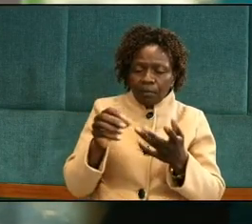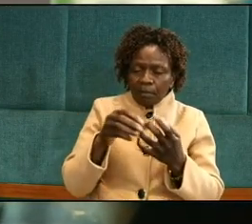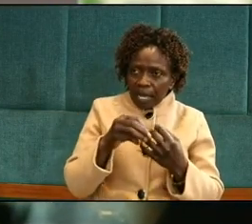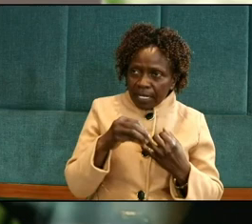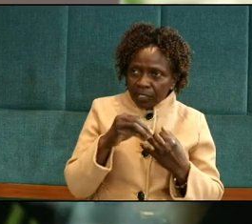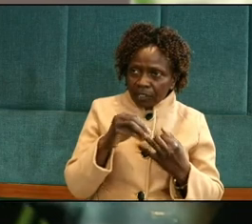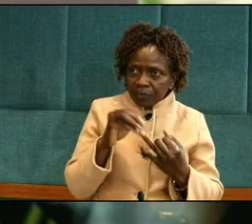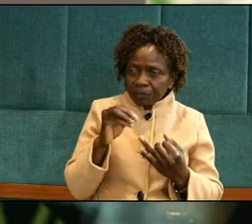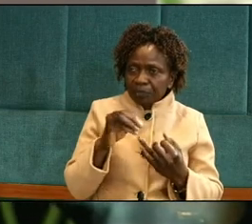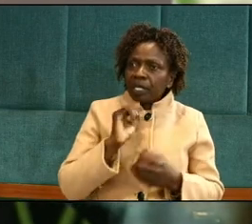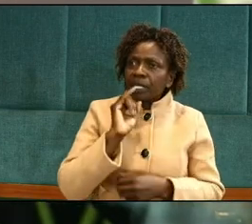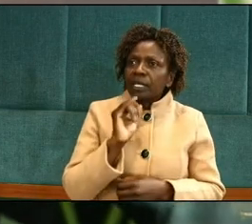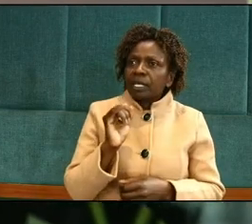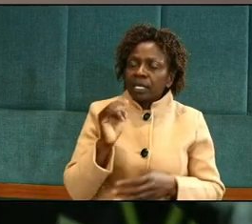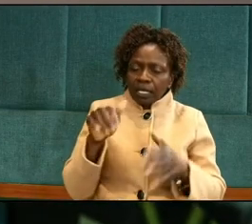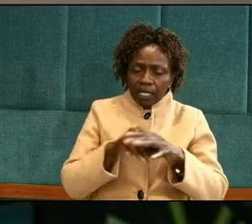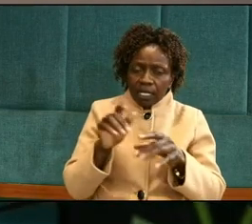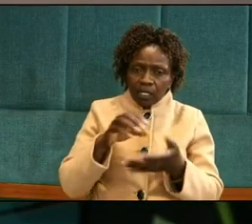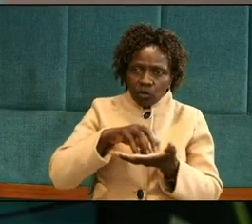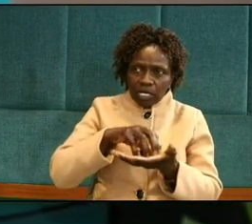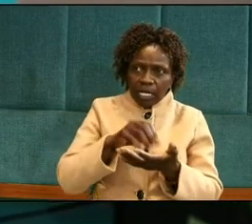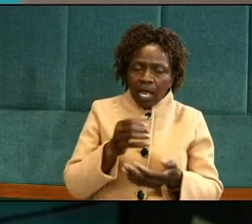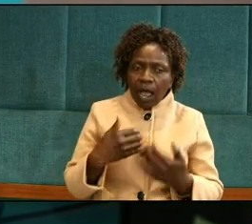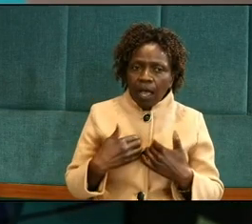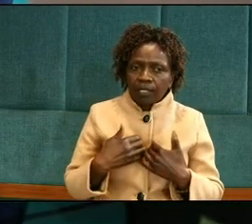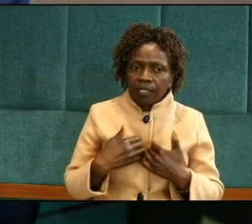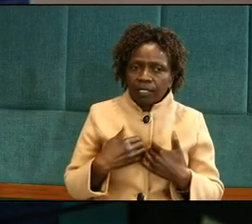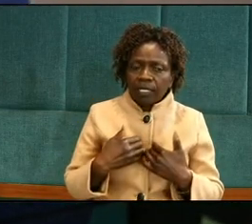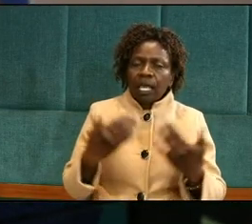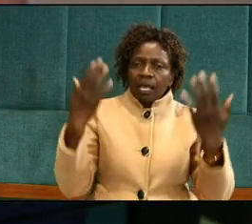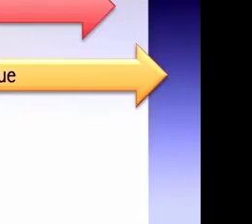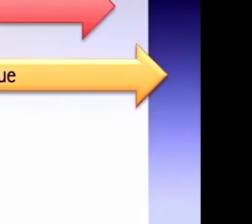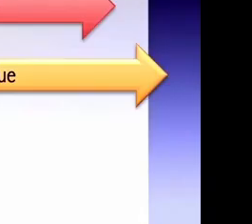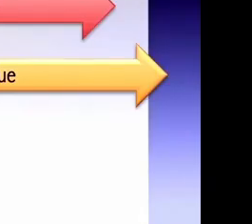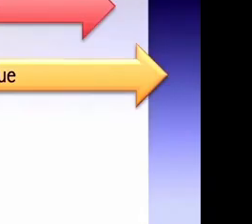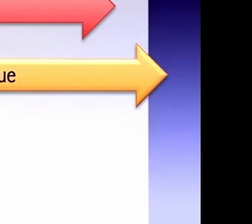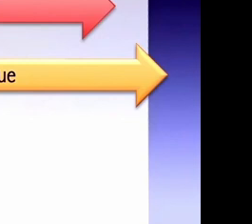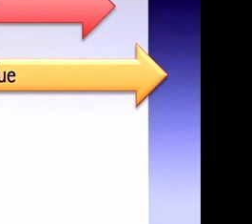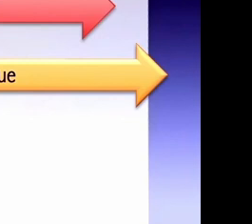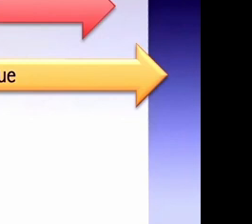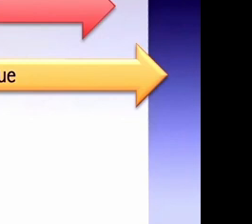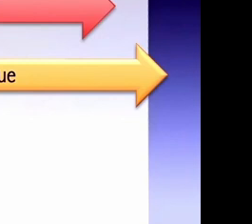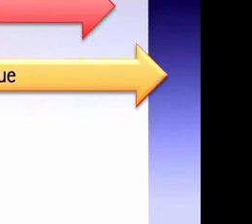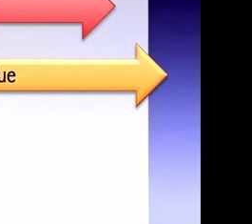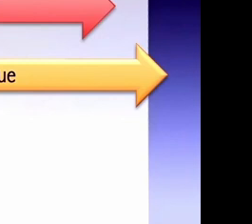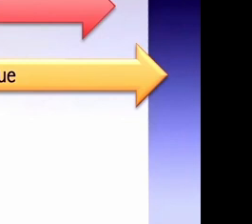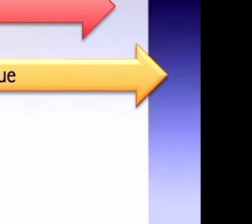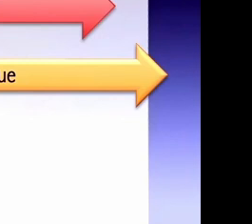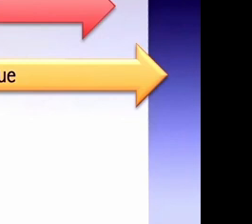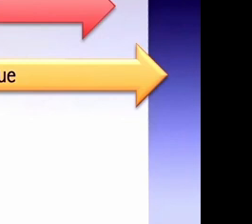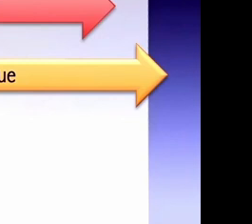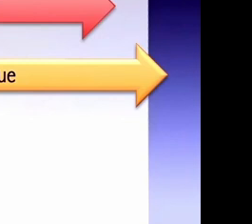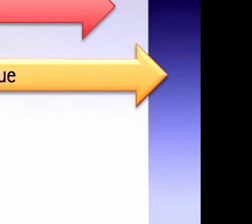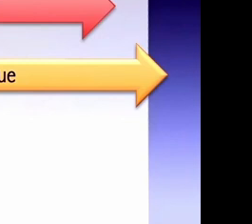marriage in this context has eternal value. We cannot